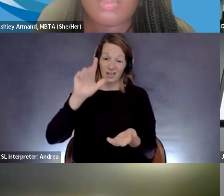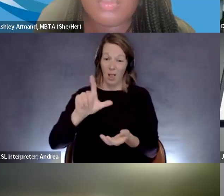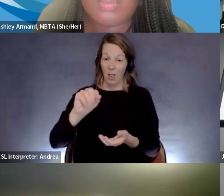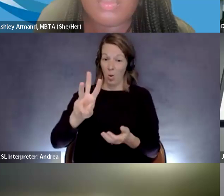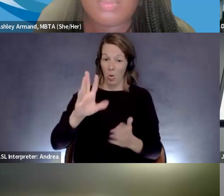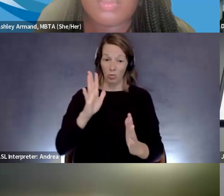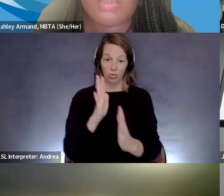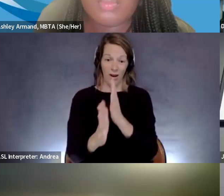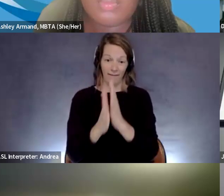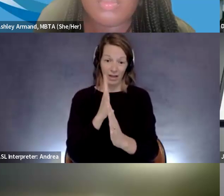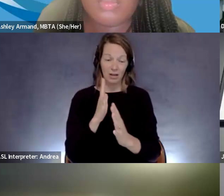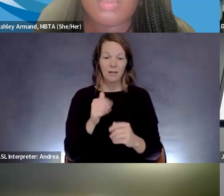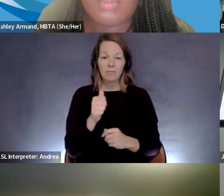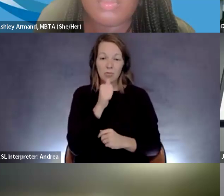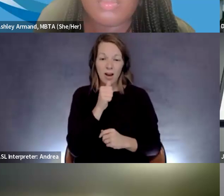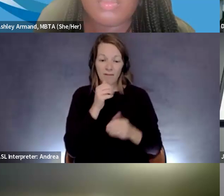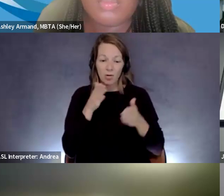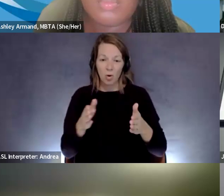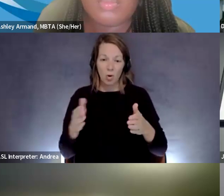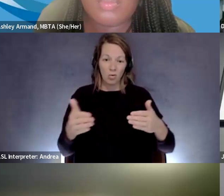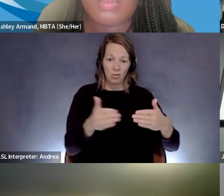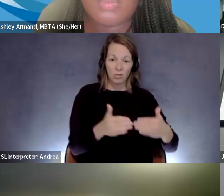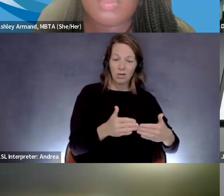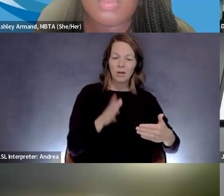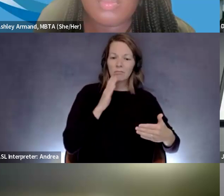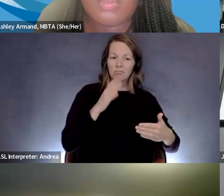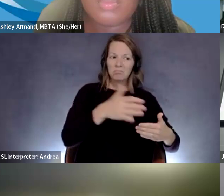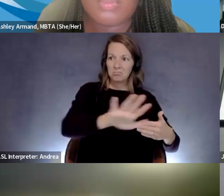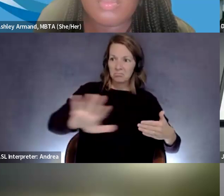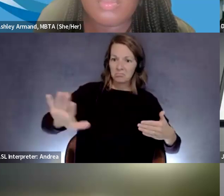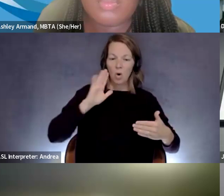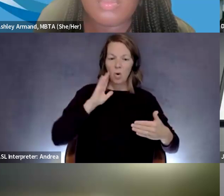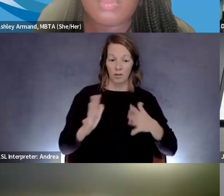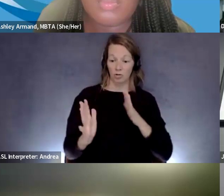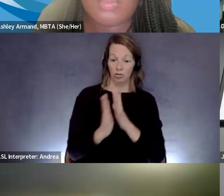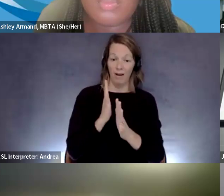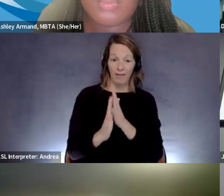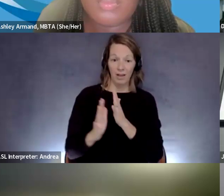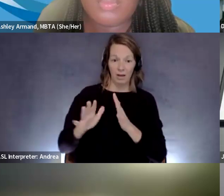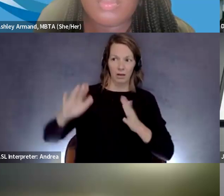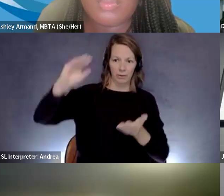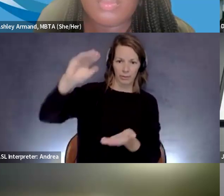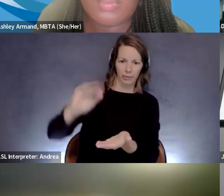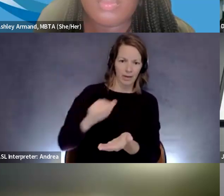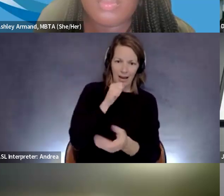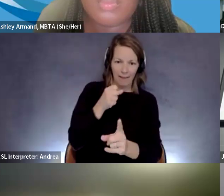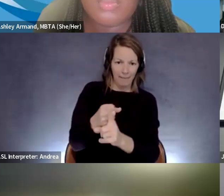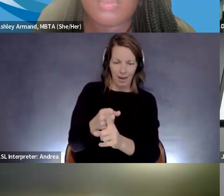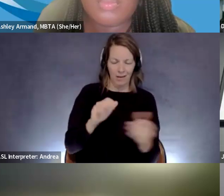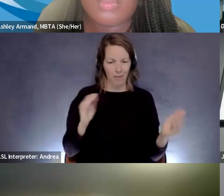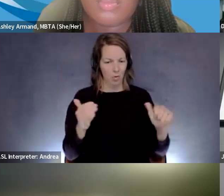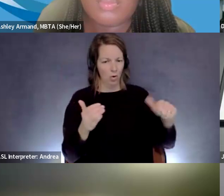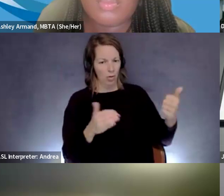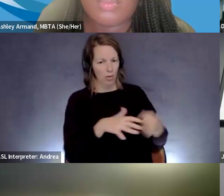where it's off a private road. So we're hoping that the traffic impacts are much more minimal than other sites that we had